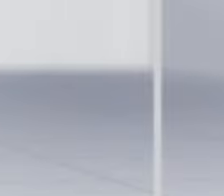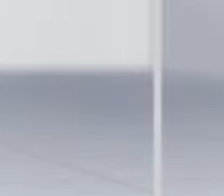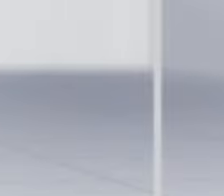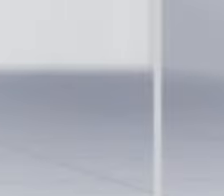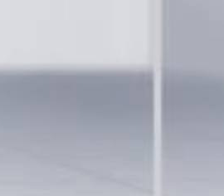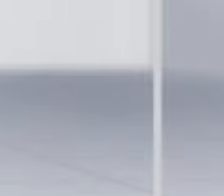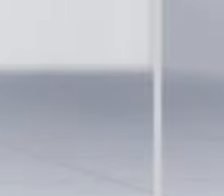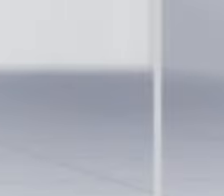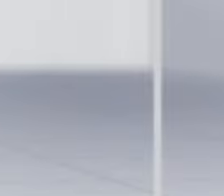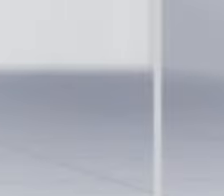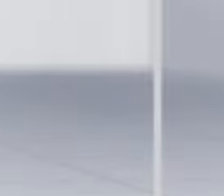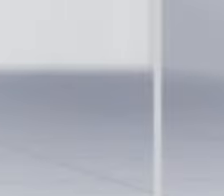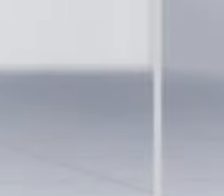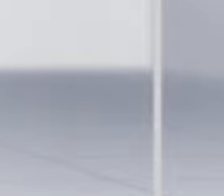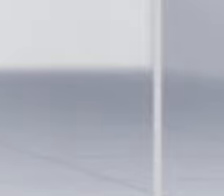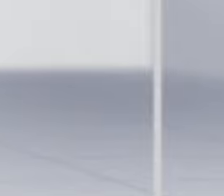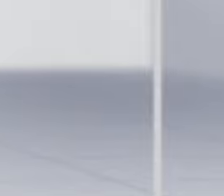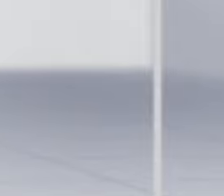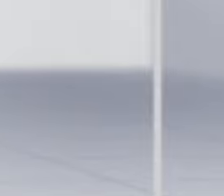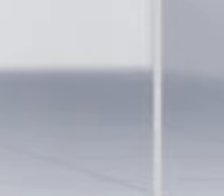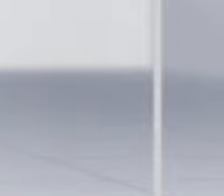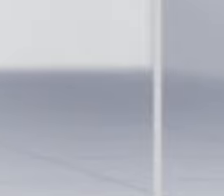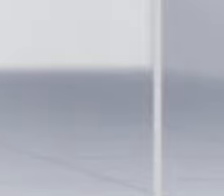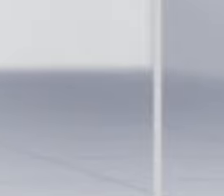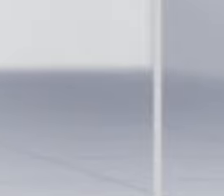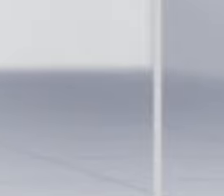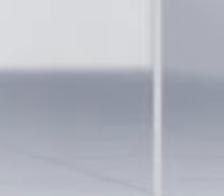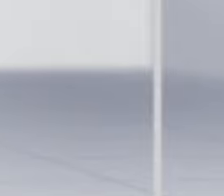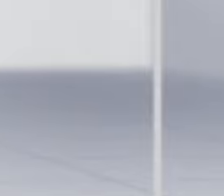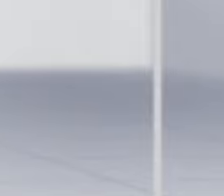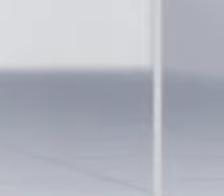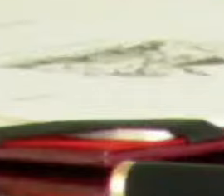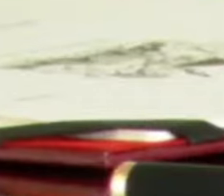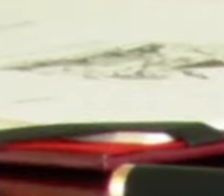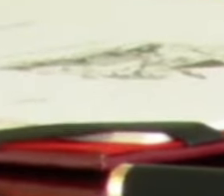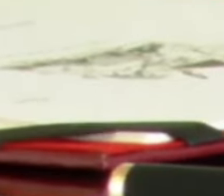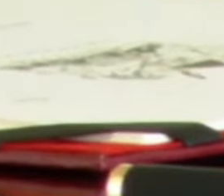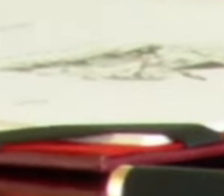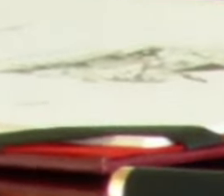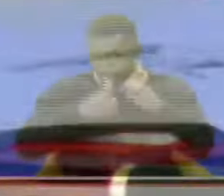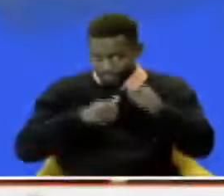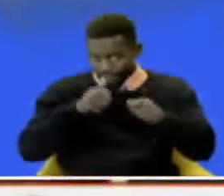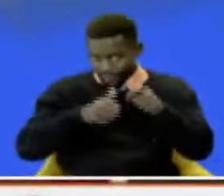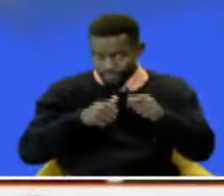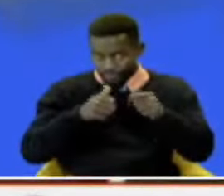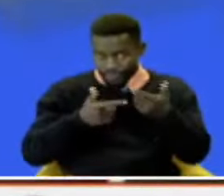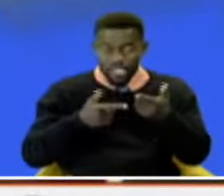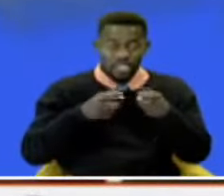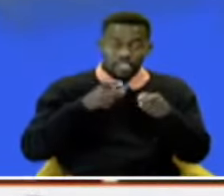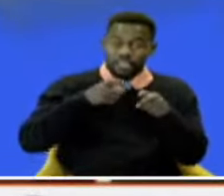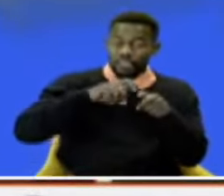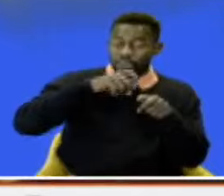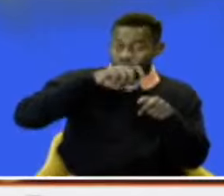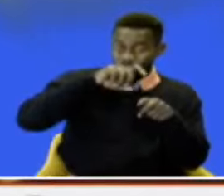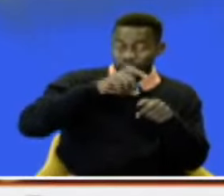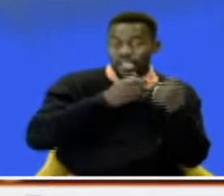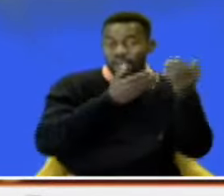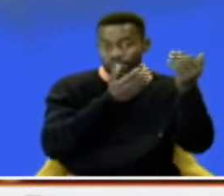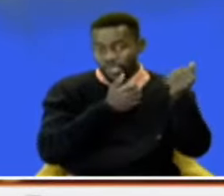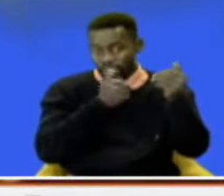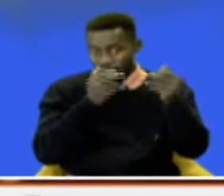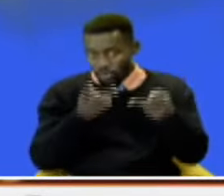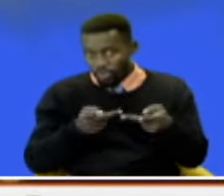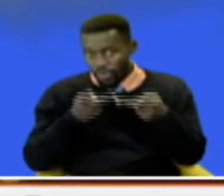and 1.1 billion for mopping up excess milk by the new KCC. This increase is expected to elevate provision